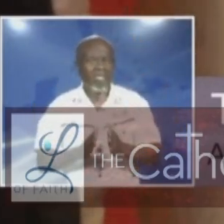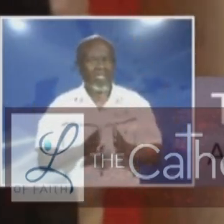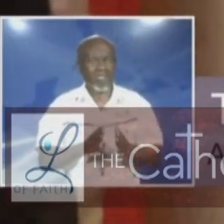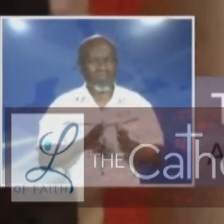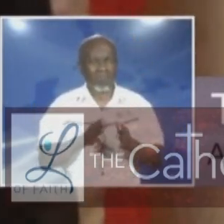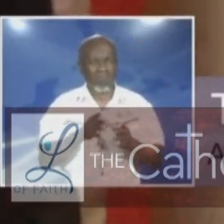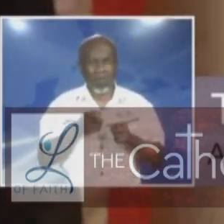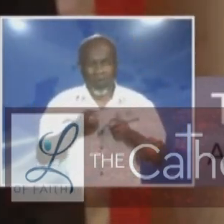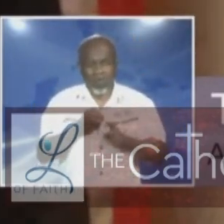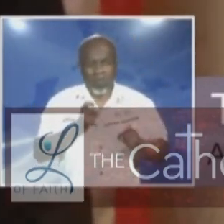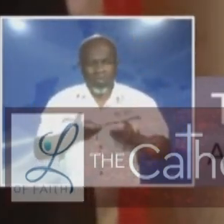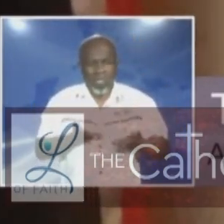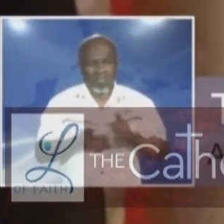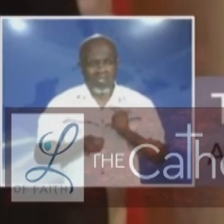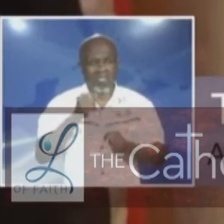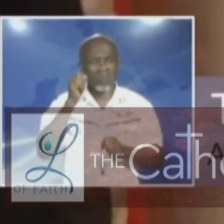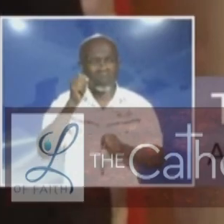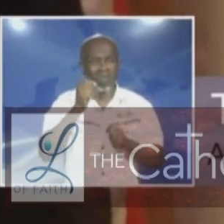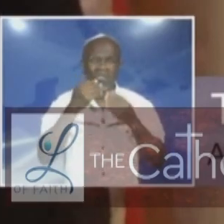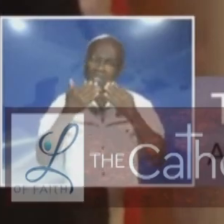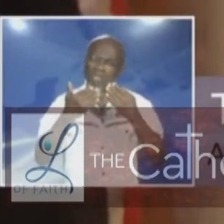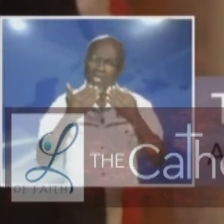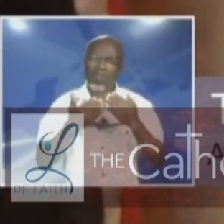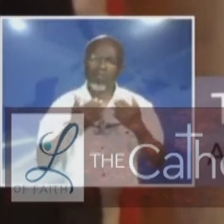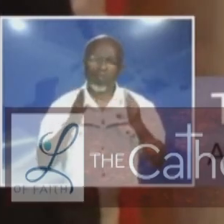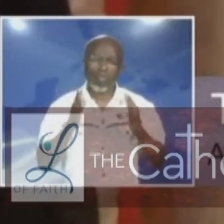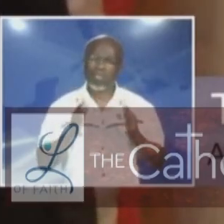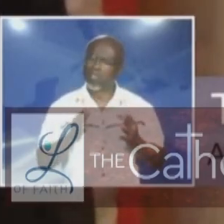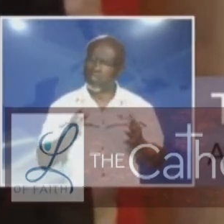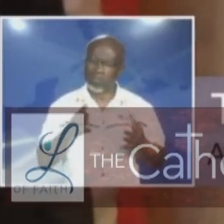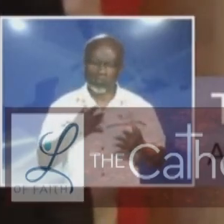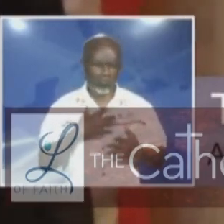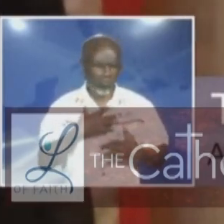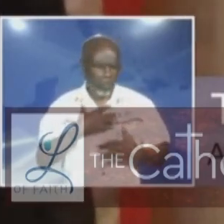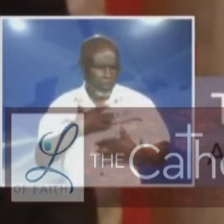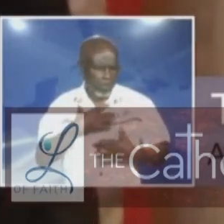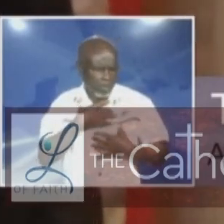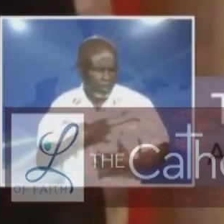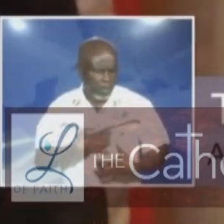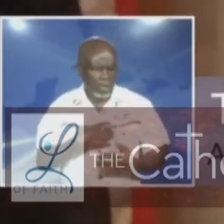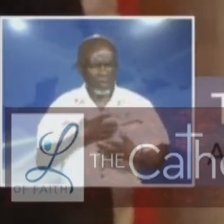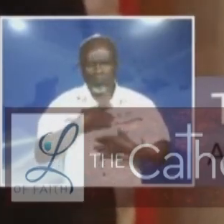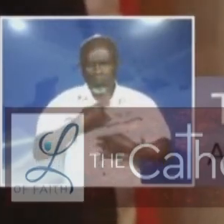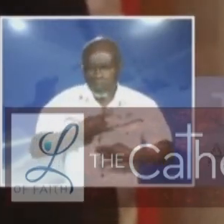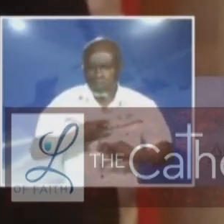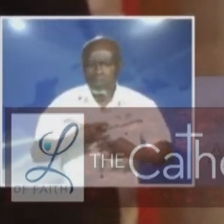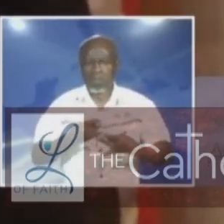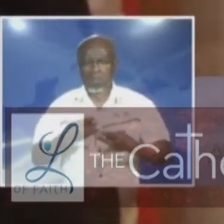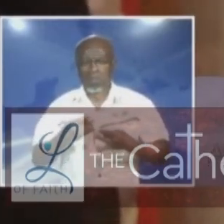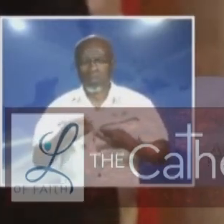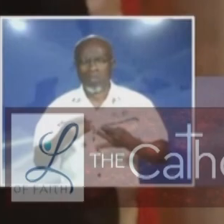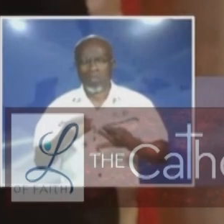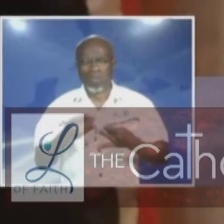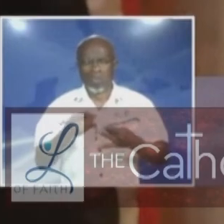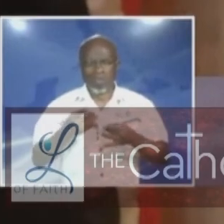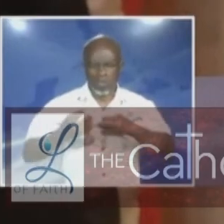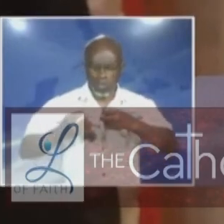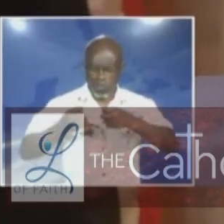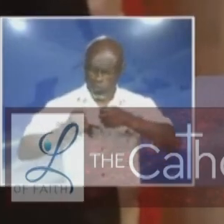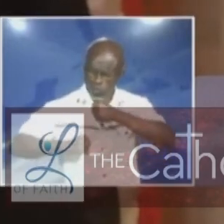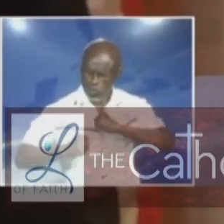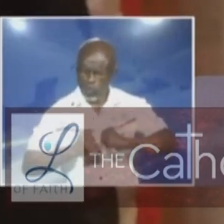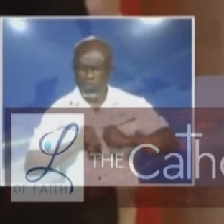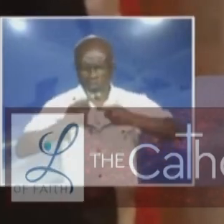for his impulse and his response to your desire and your call to struggle for